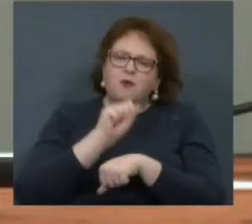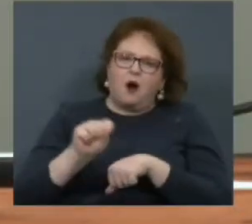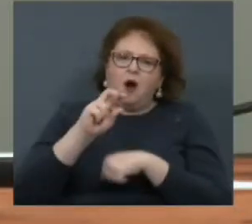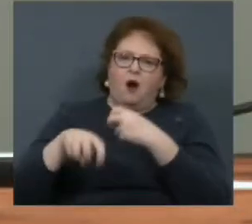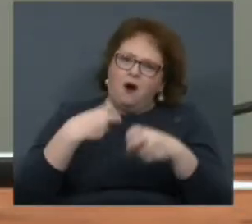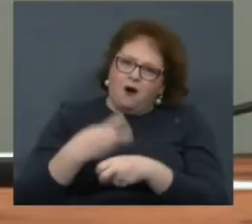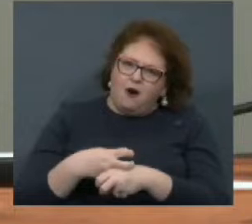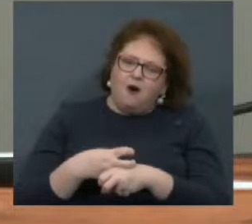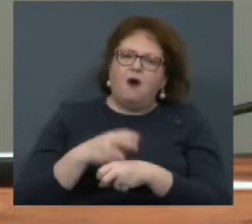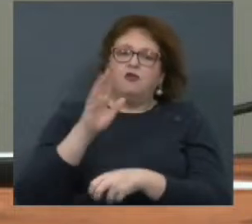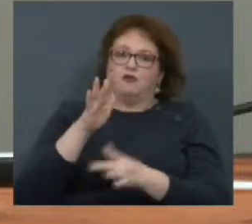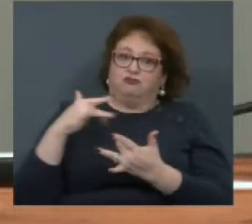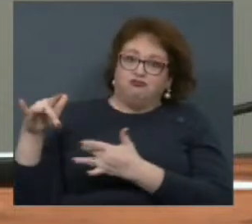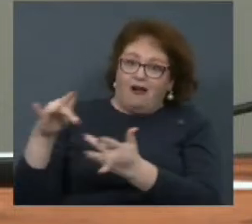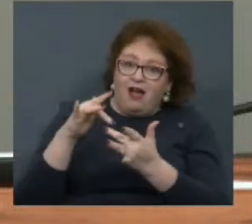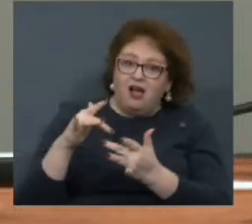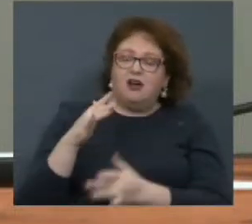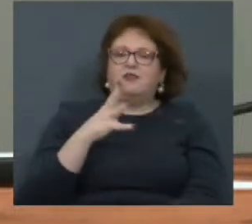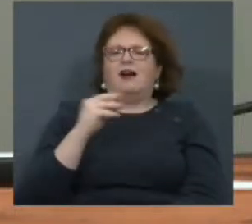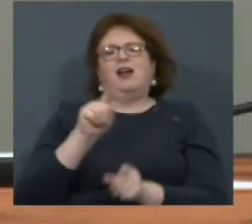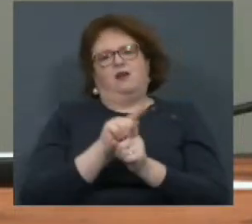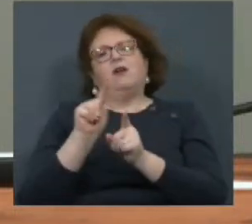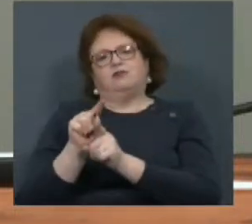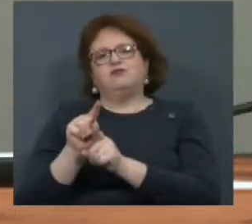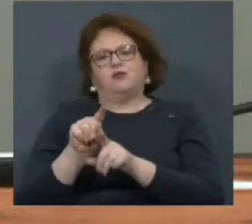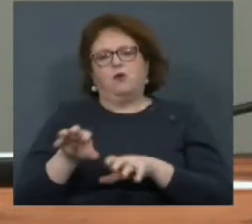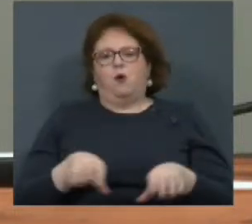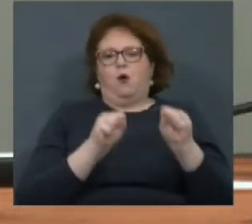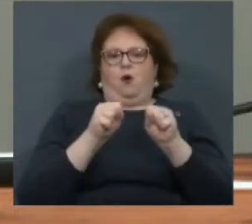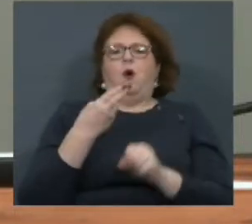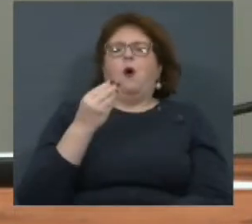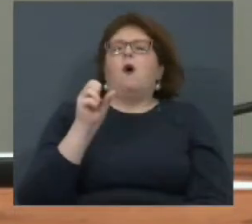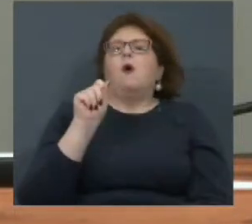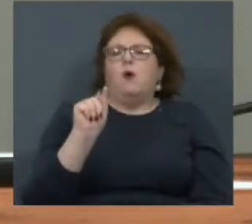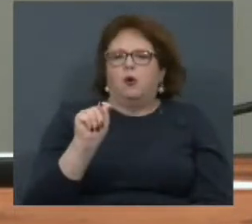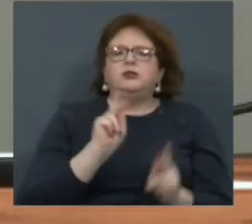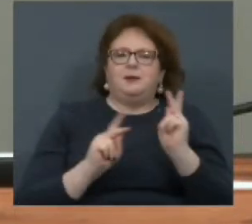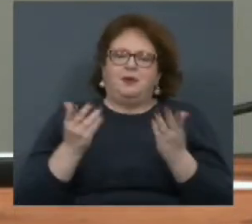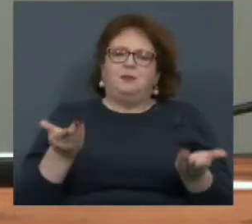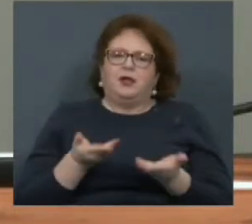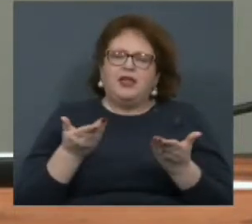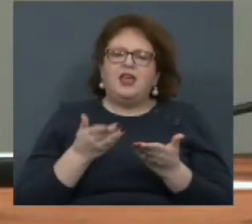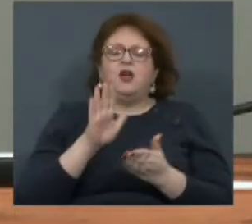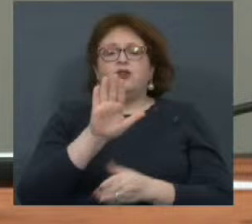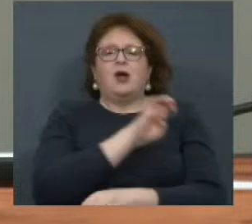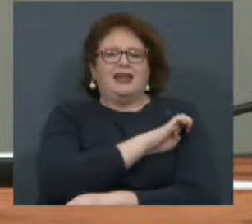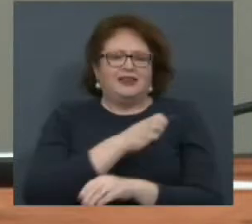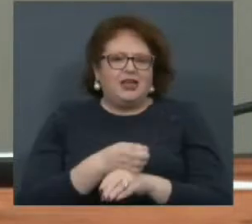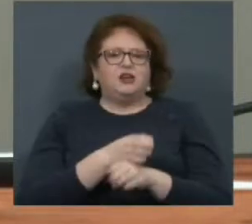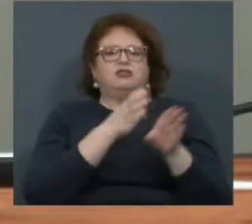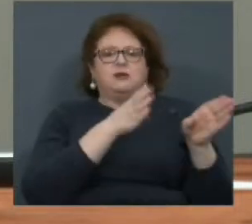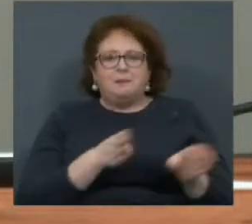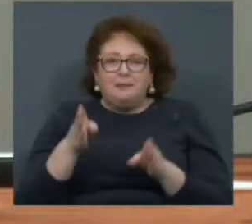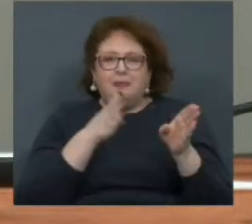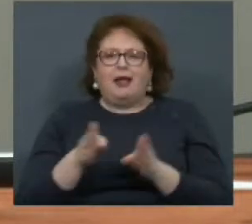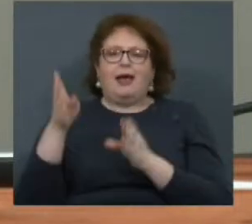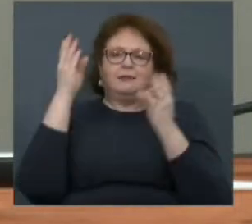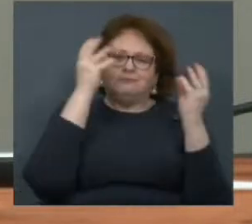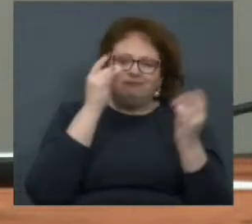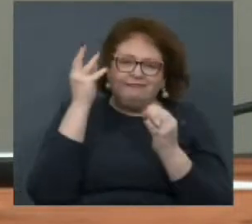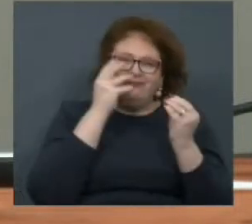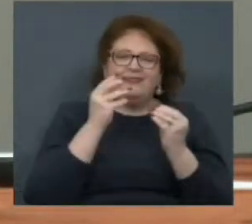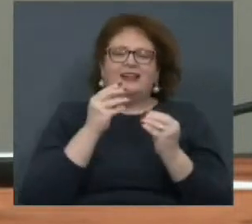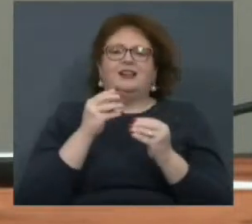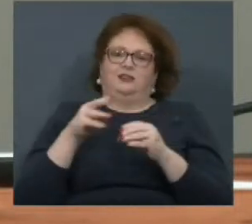the hosting that goes a long way. It takes a lot of time and energy and planning to host individuals